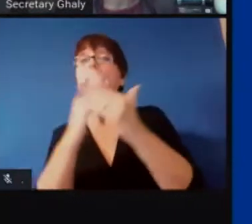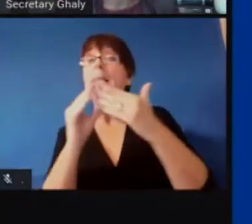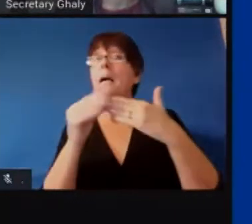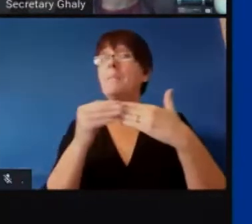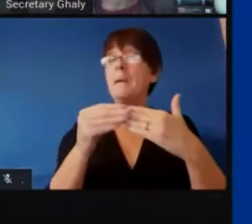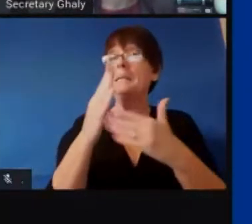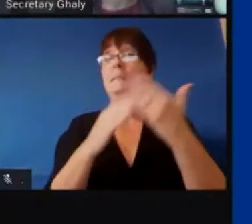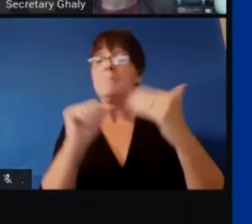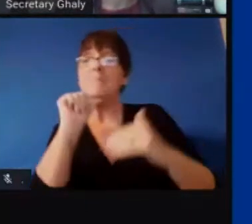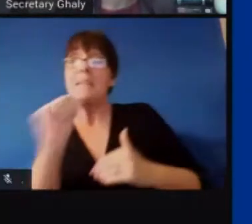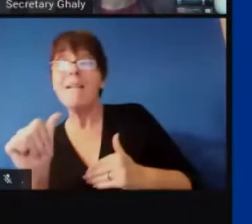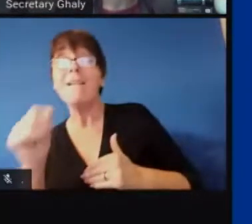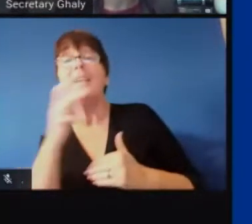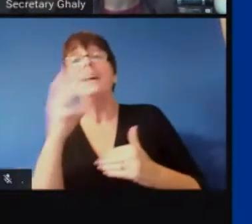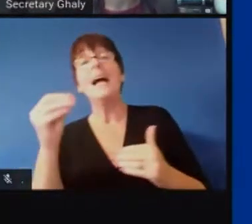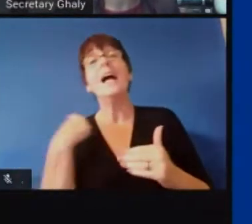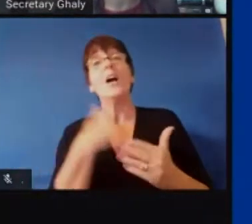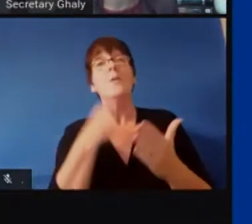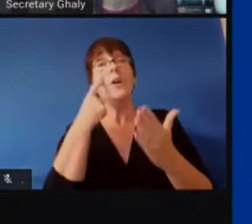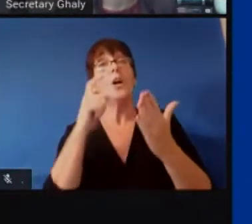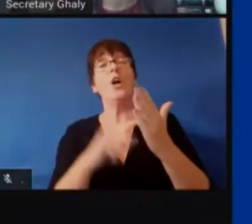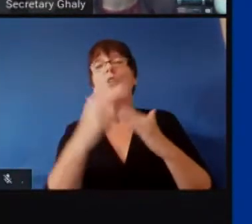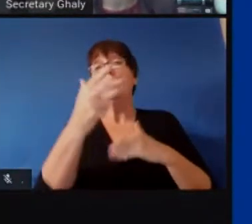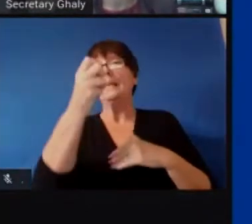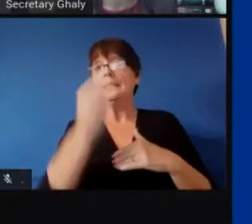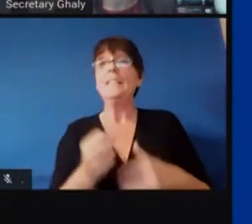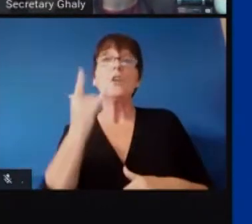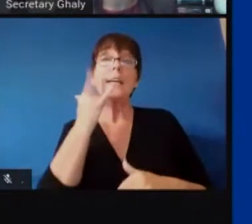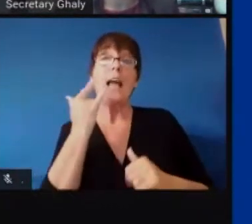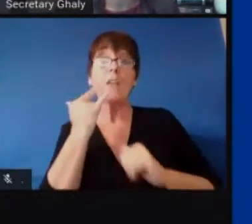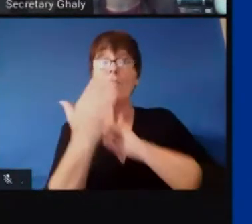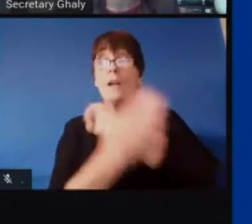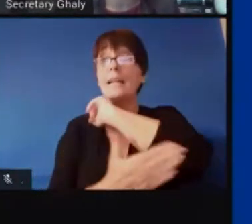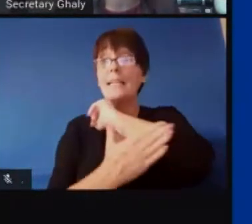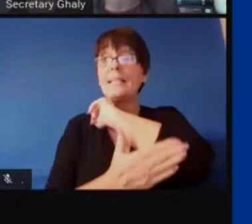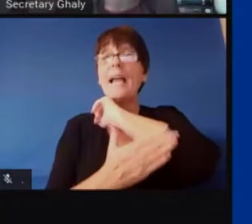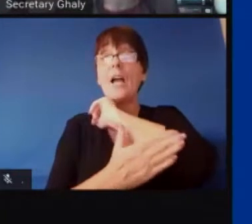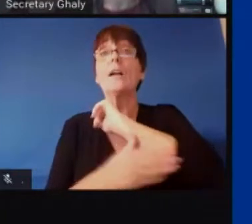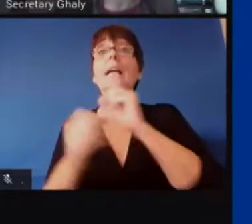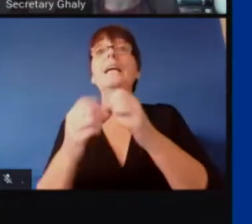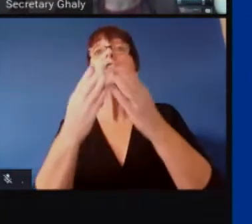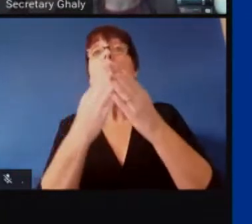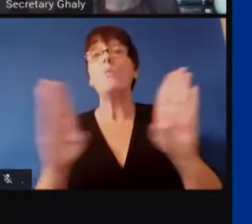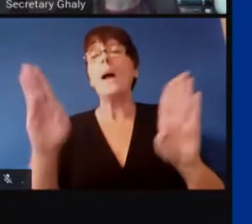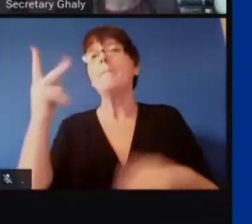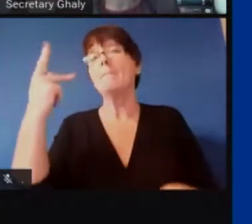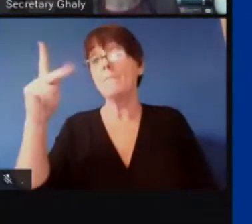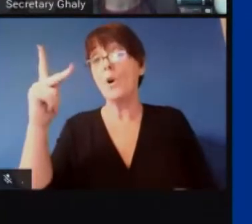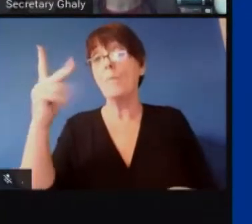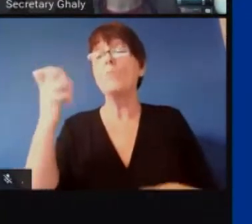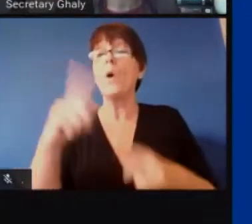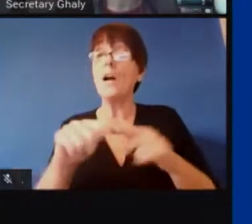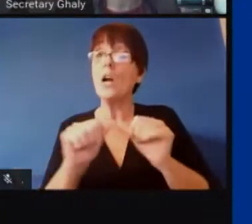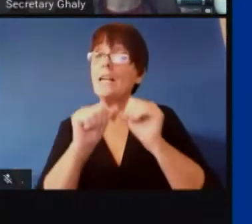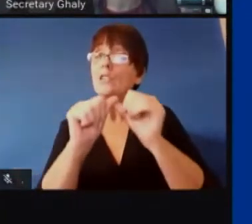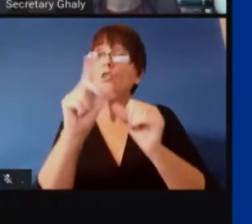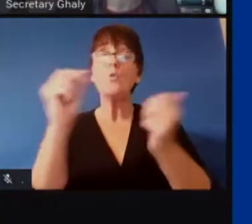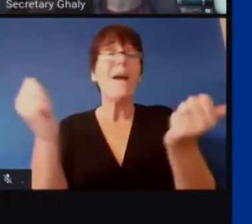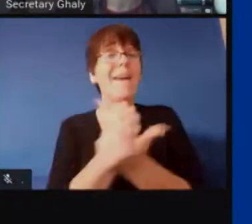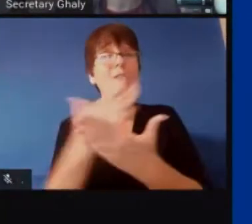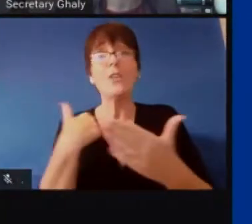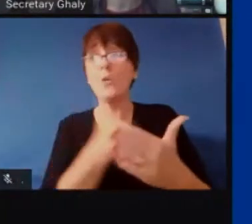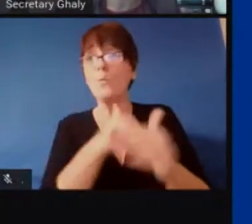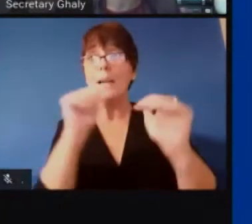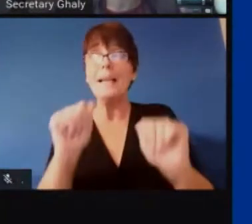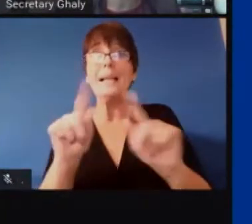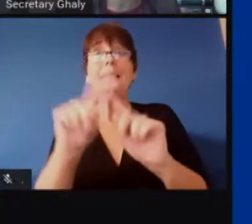And we've noted again that there are 3 Southern California counties that are in the widespread purple tier. And we want to continue to do everything we can as a